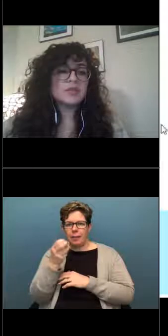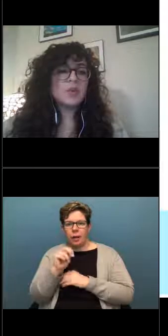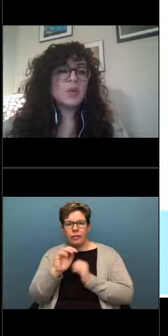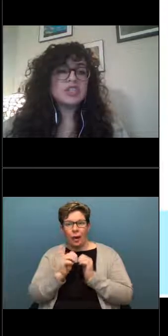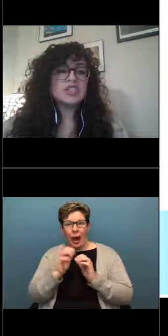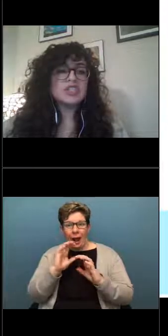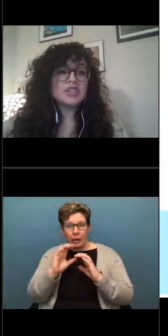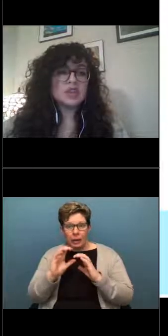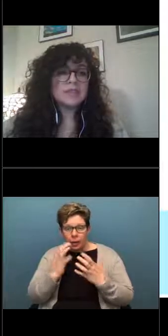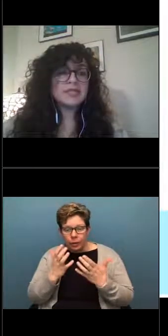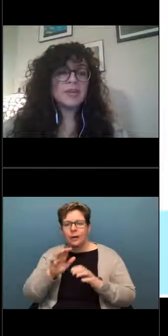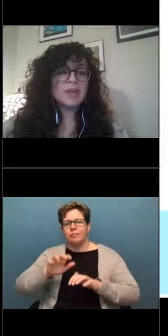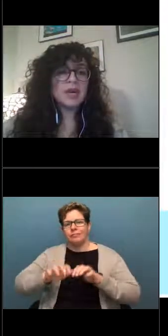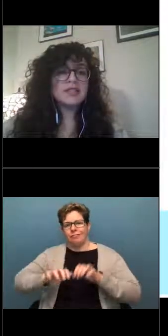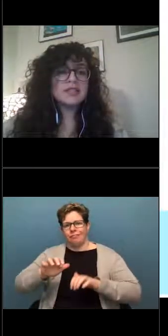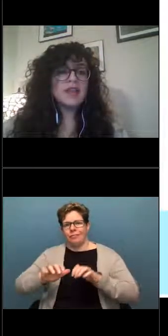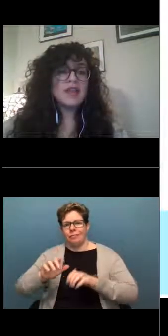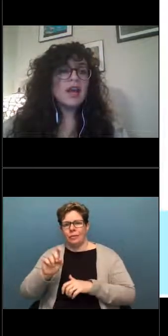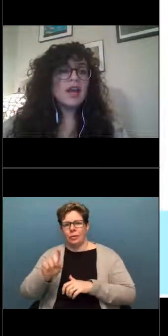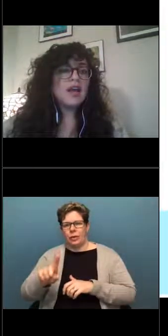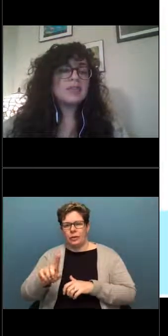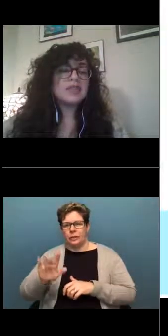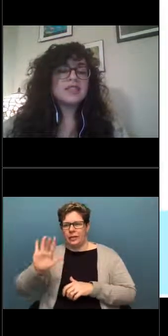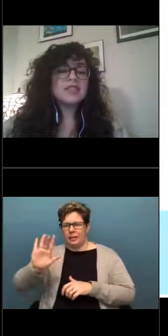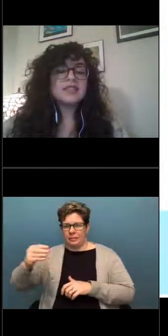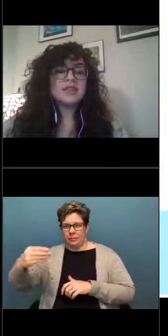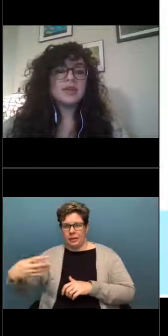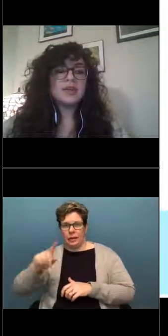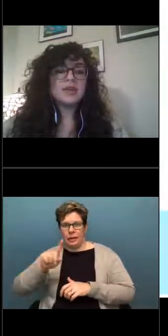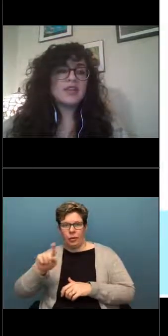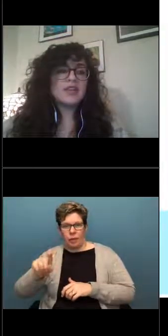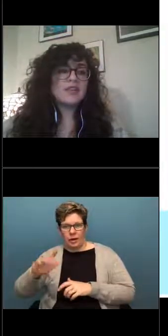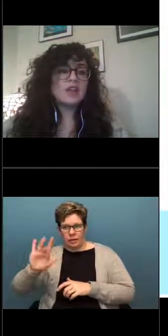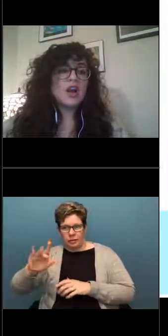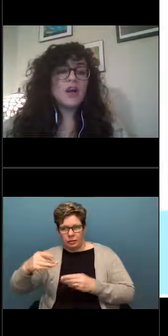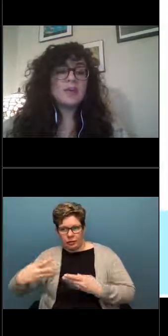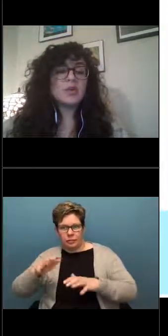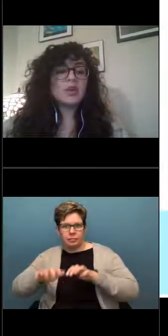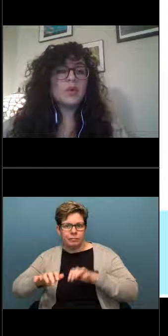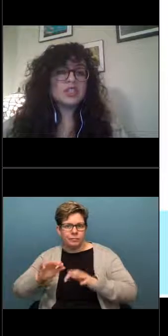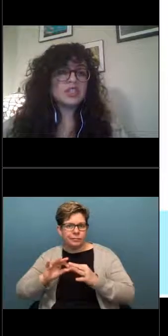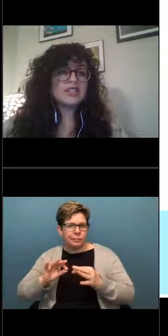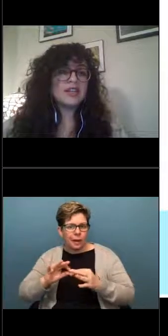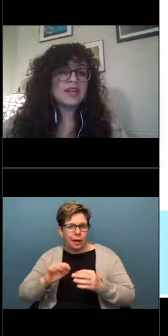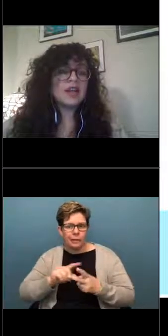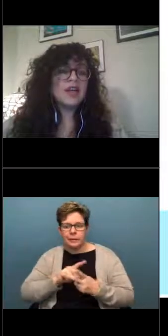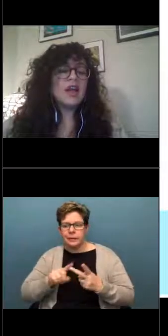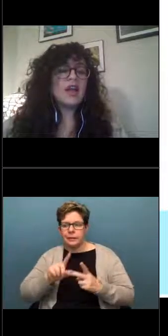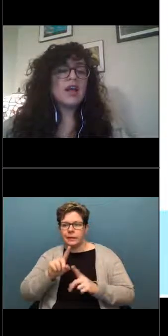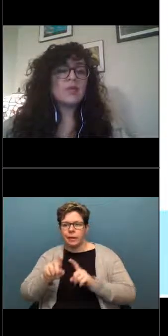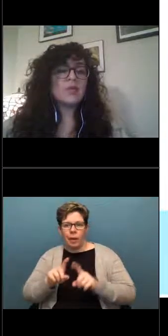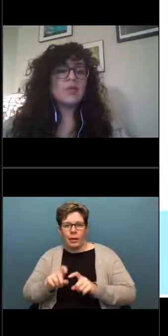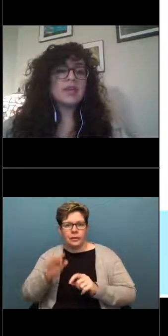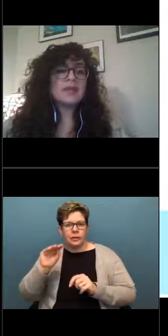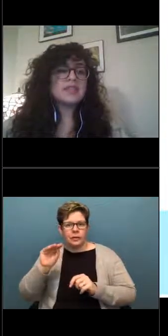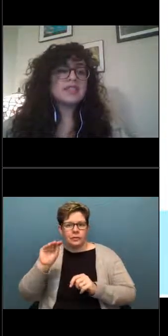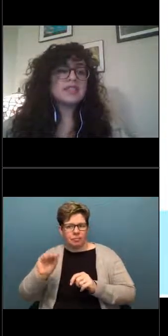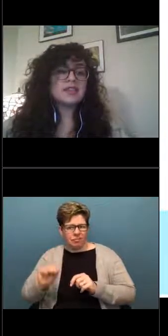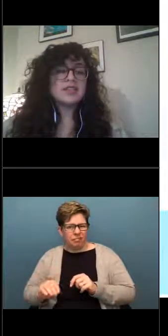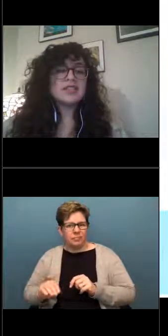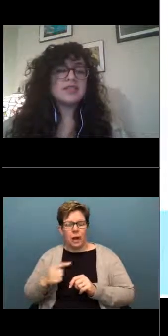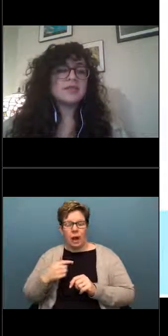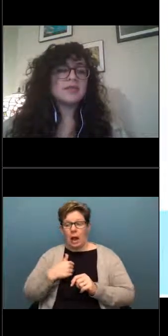is through the questions drop-down box. Please input any of your comments or questions in there. We'll be